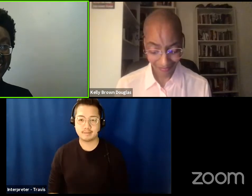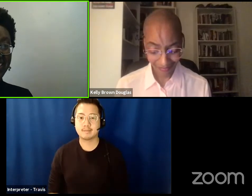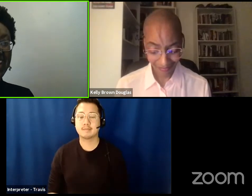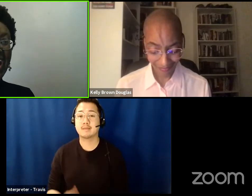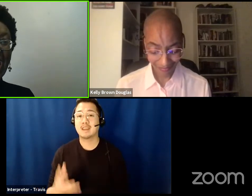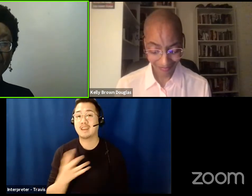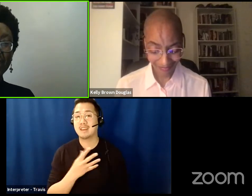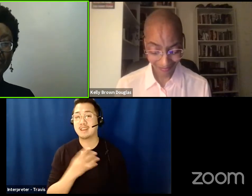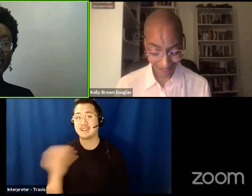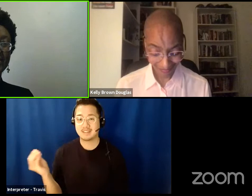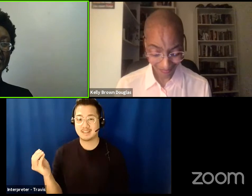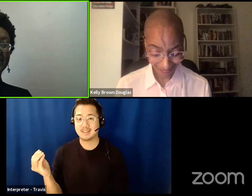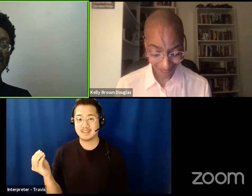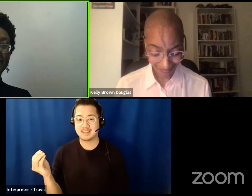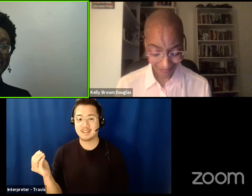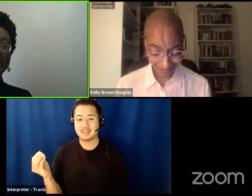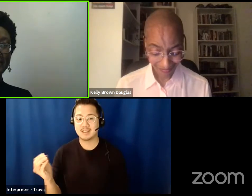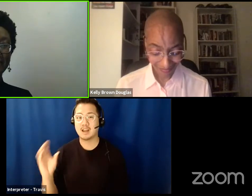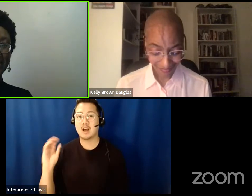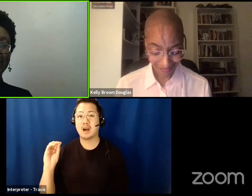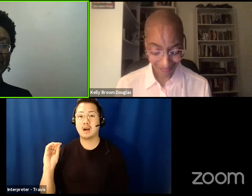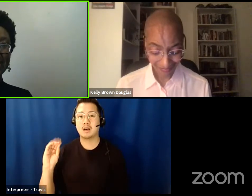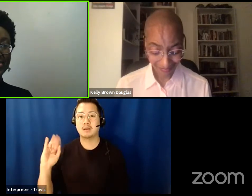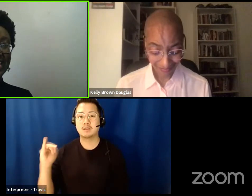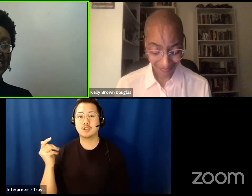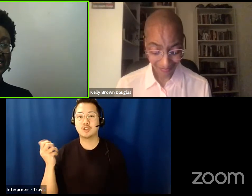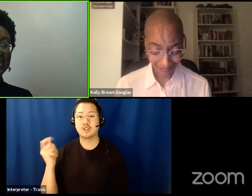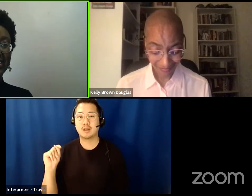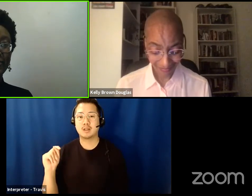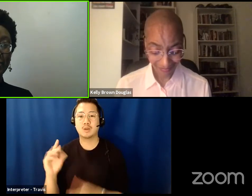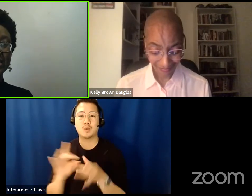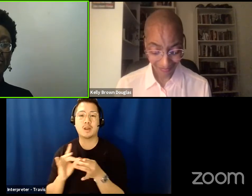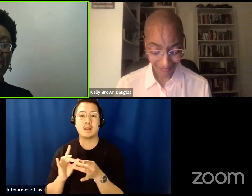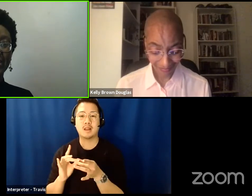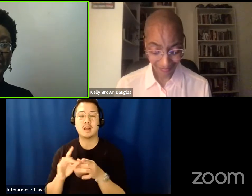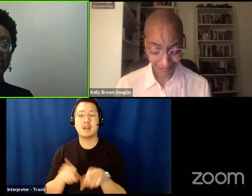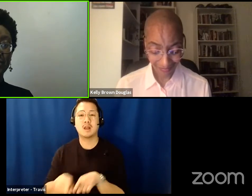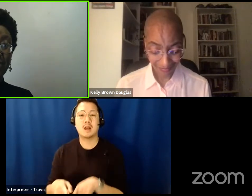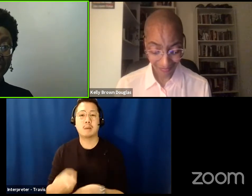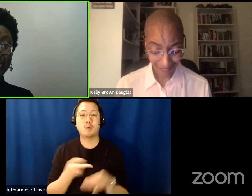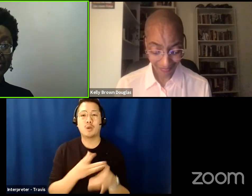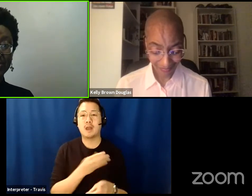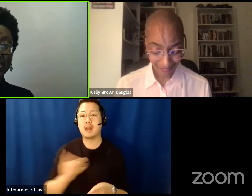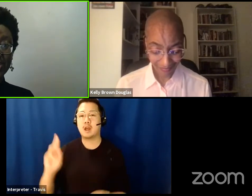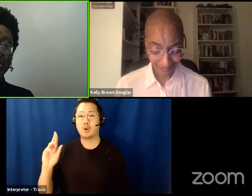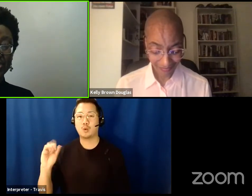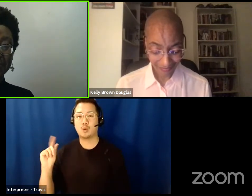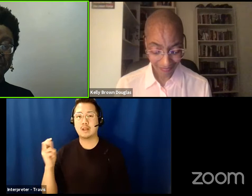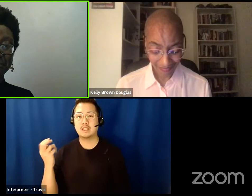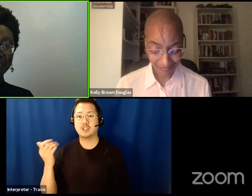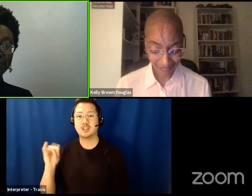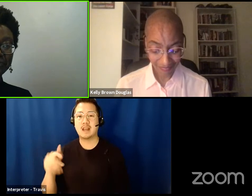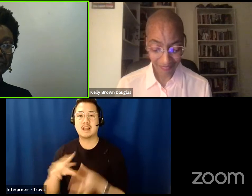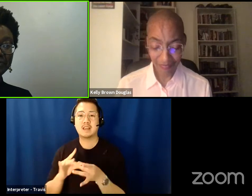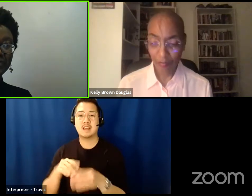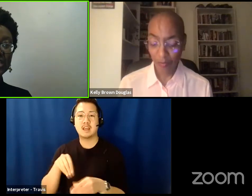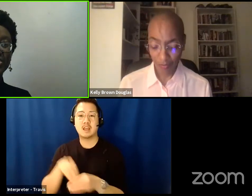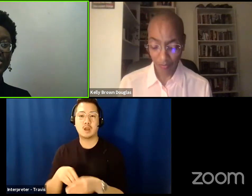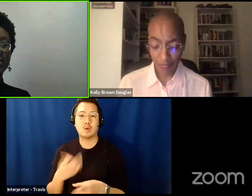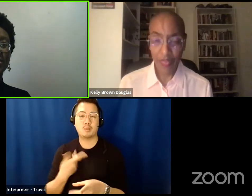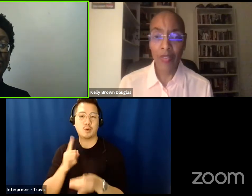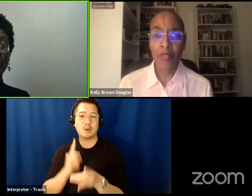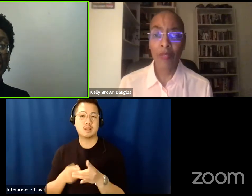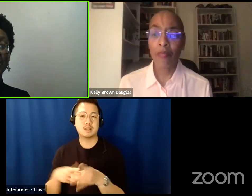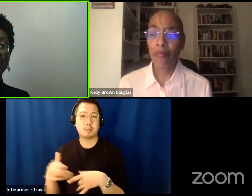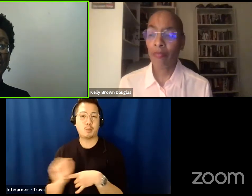And Object Relations, Buddhism and Relationality in Womanist Practical Theology.